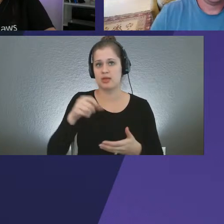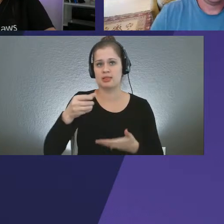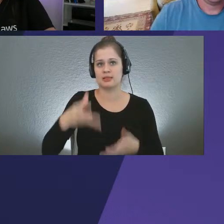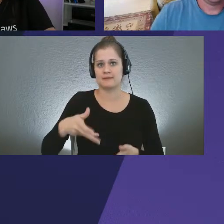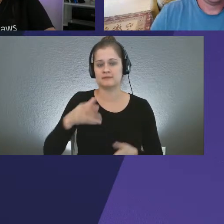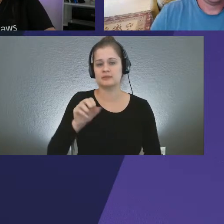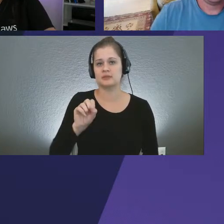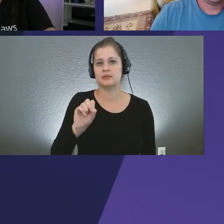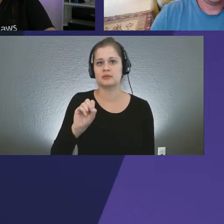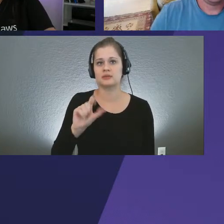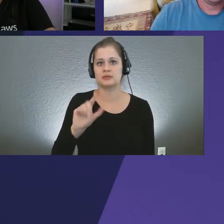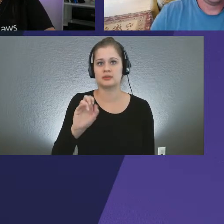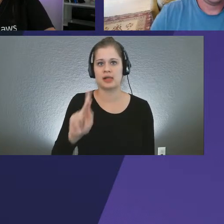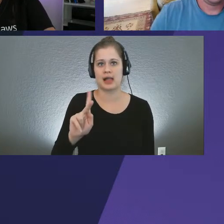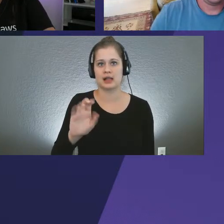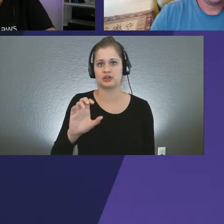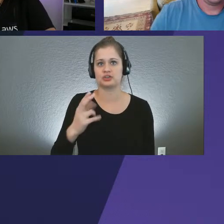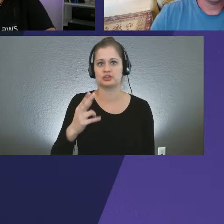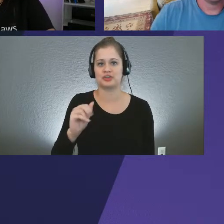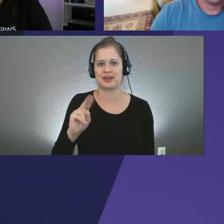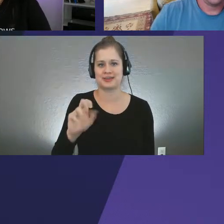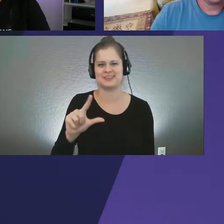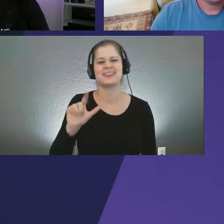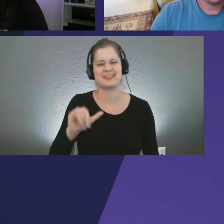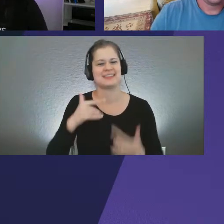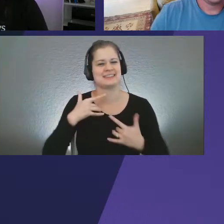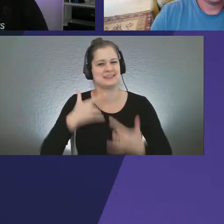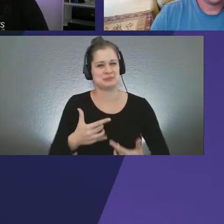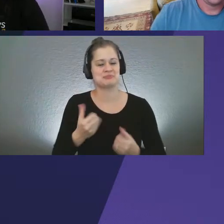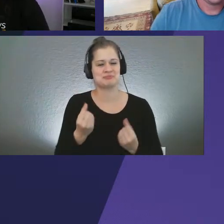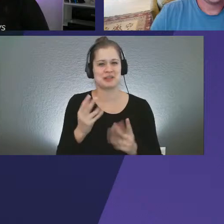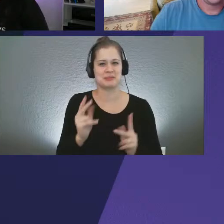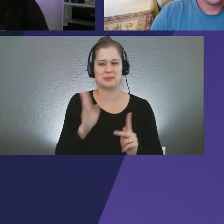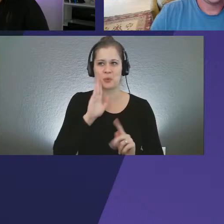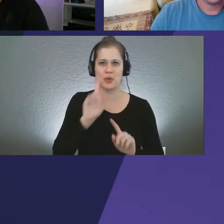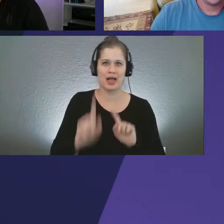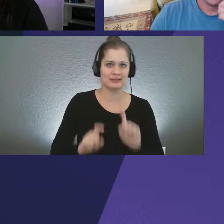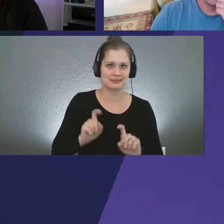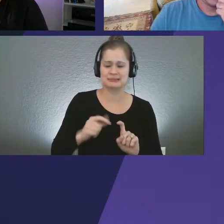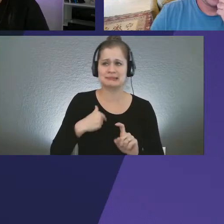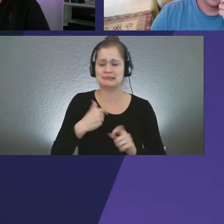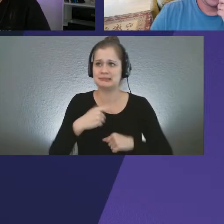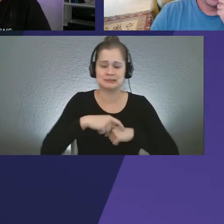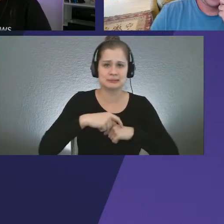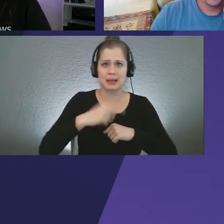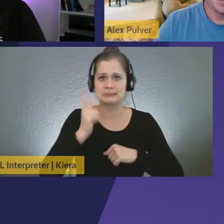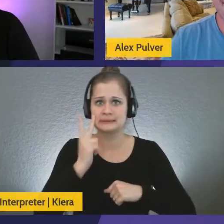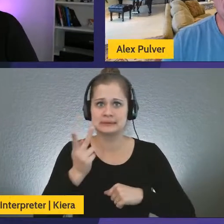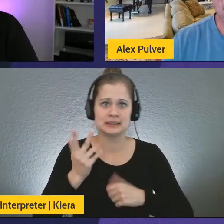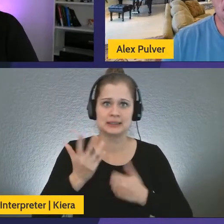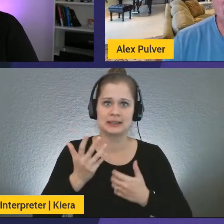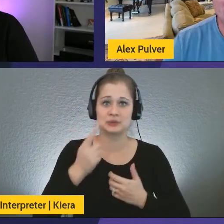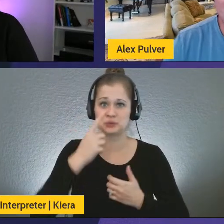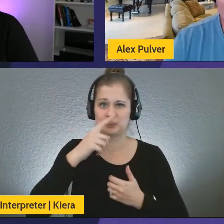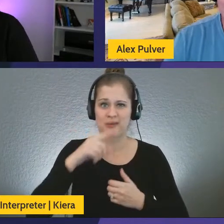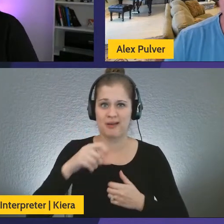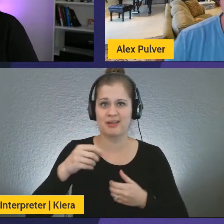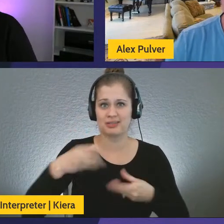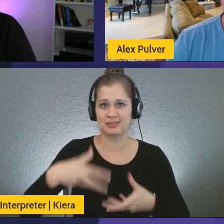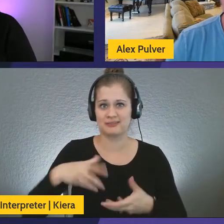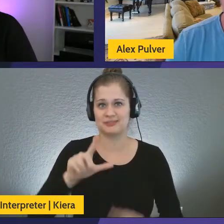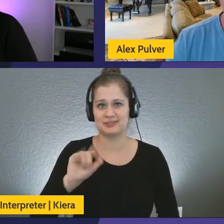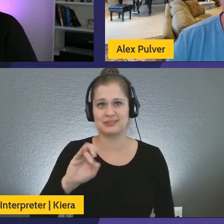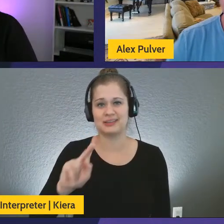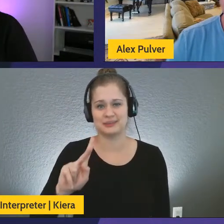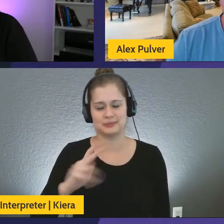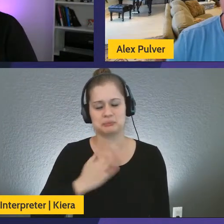because that's the typical question. What is the GitHub repo? I didn't have time to see it. So